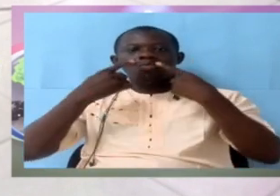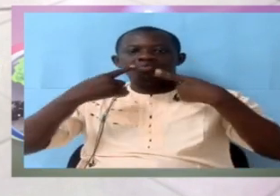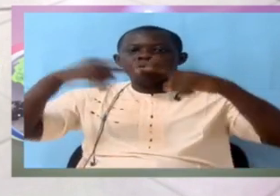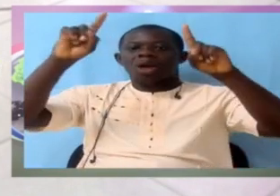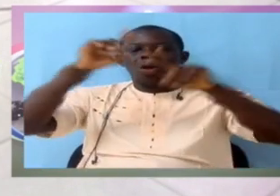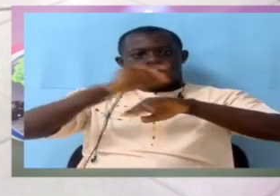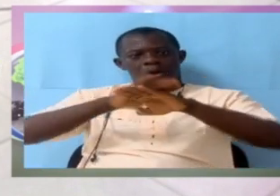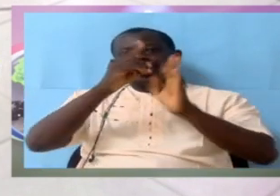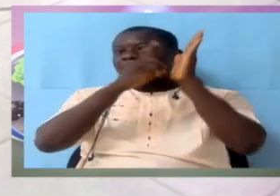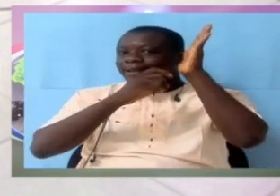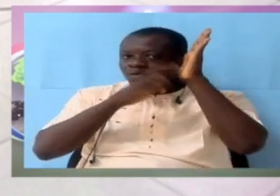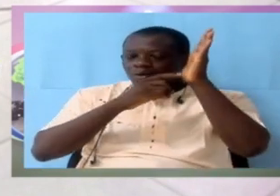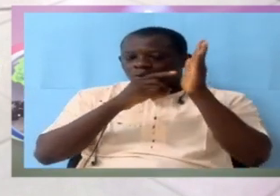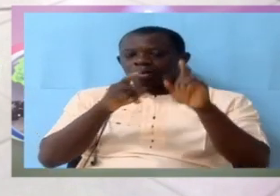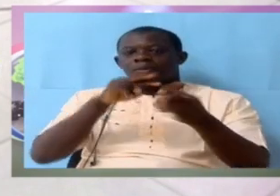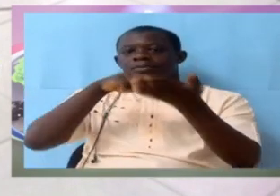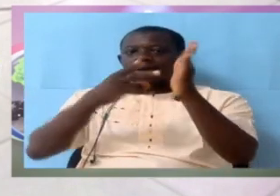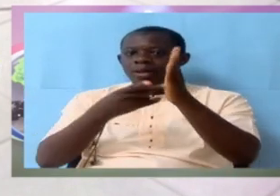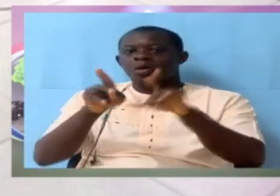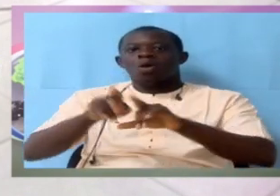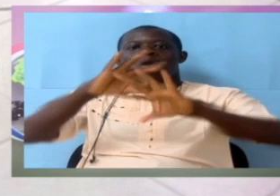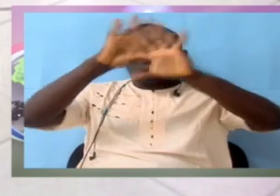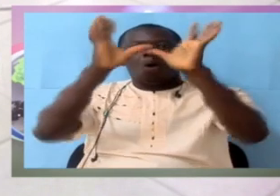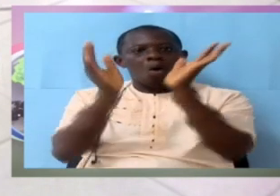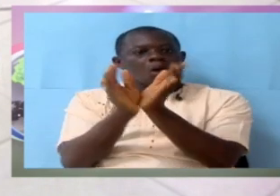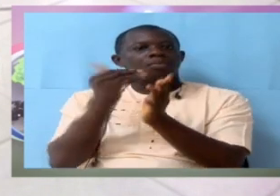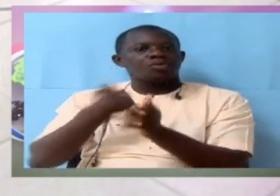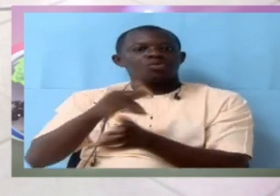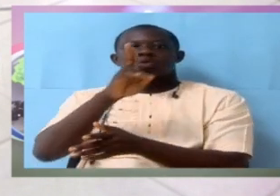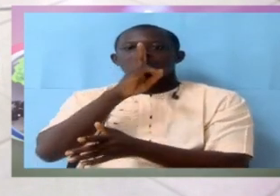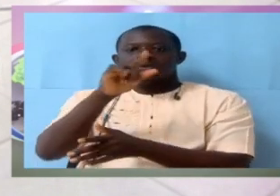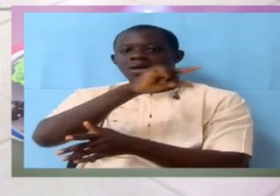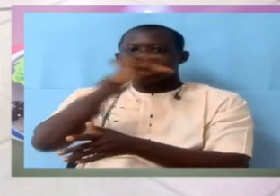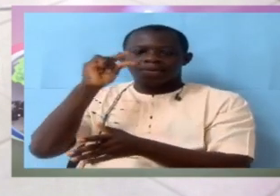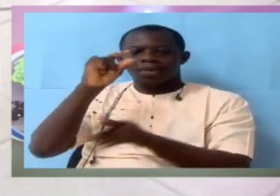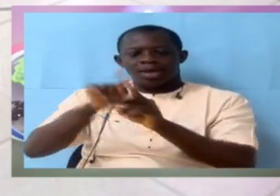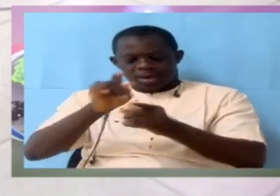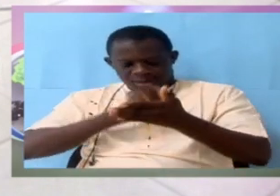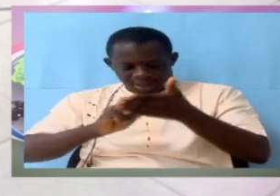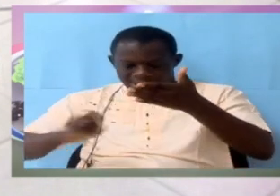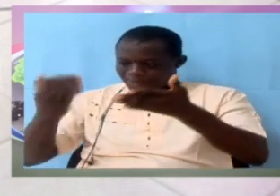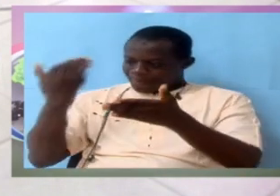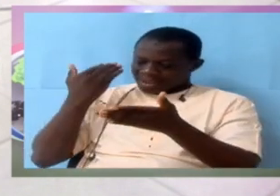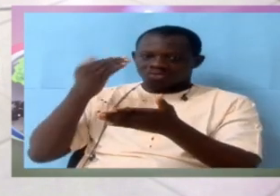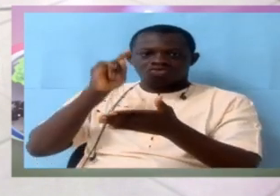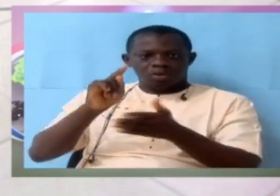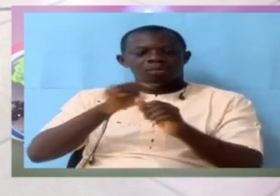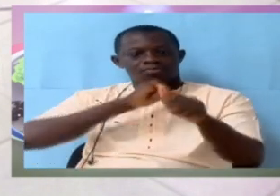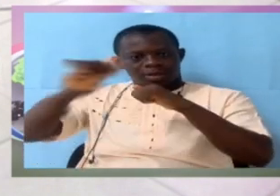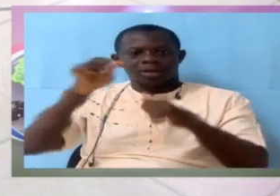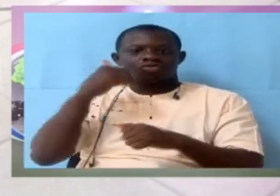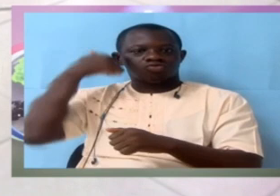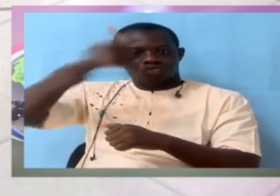that radio announcement was that all those people whose names were written recently, let them all come tomorrow.